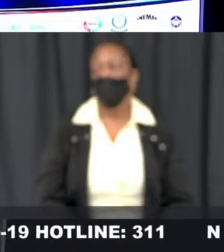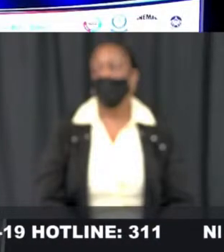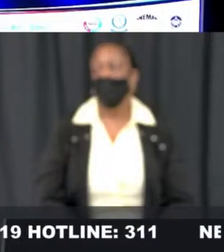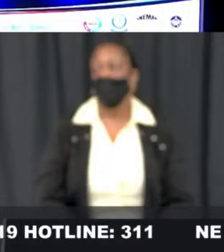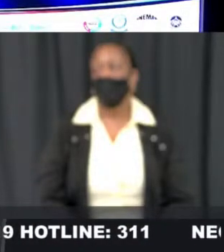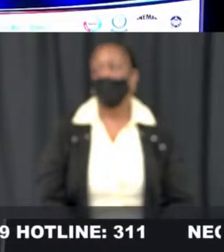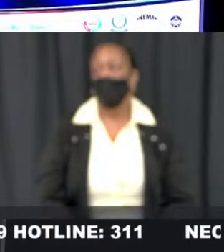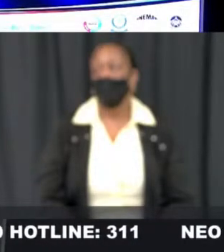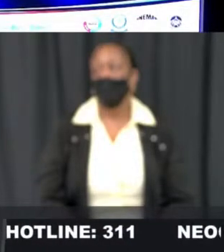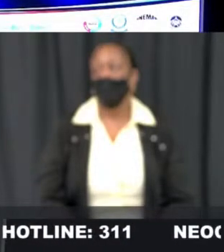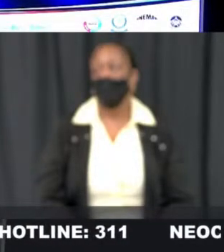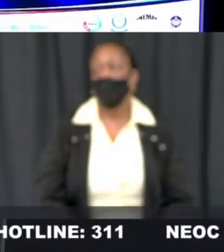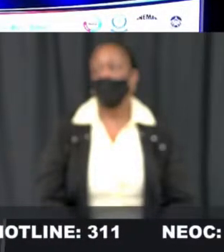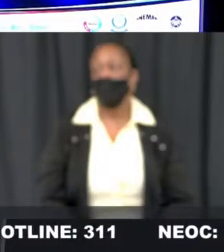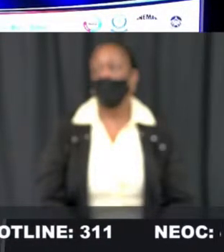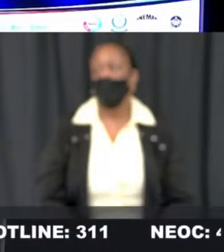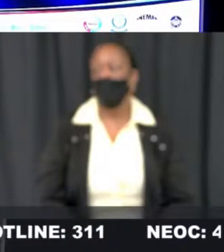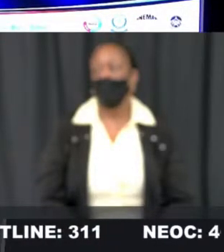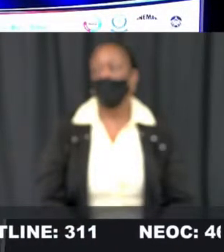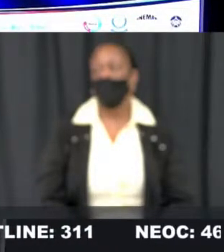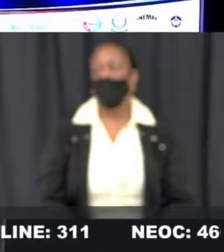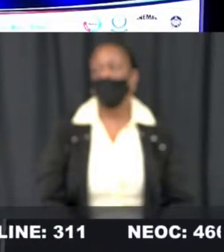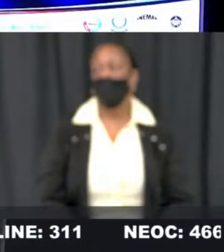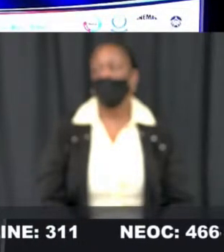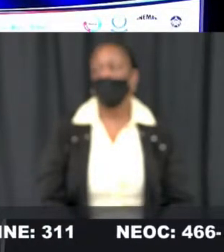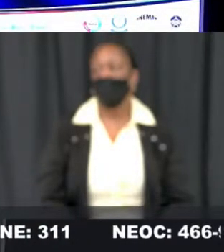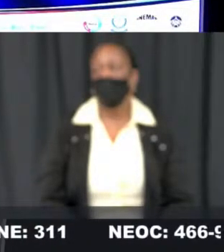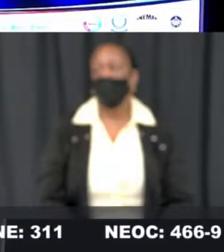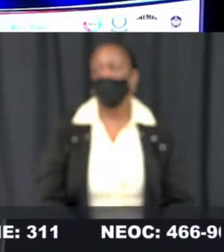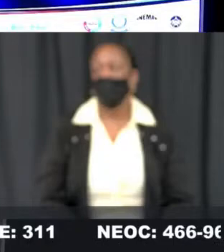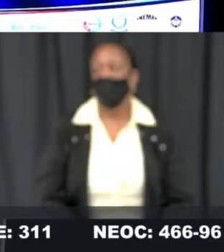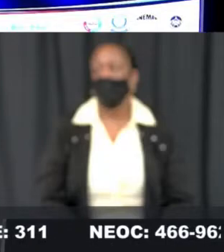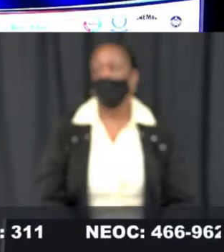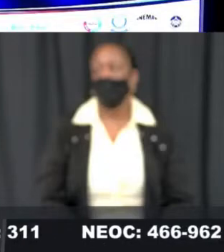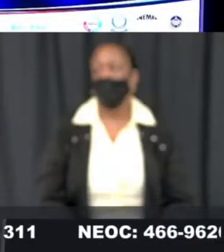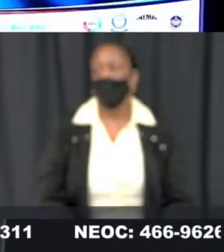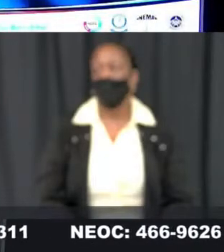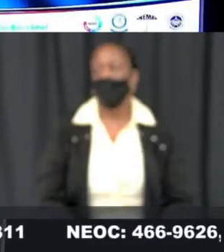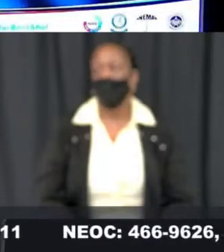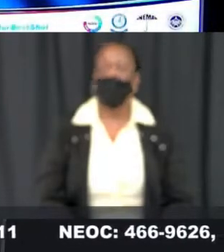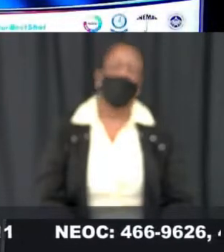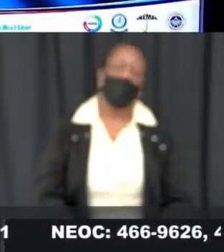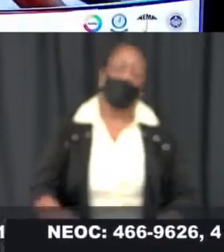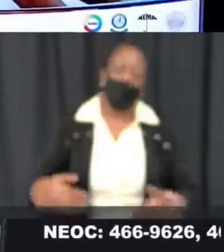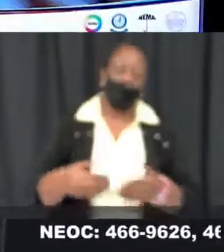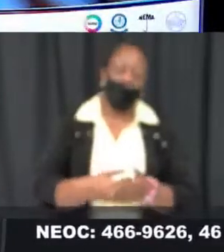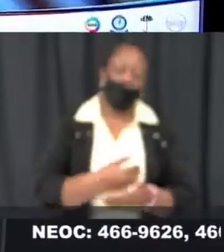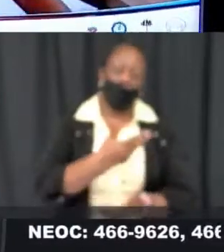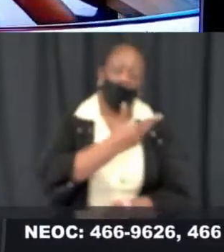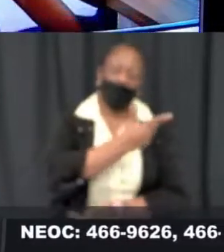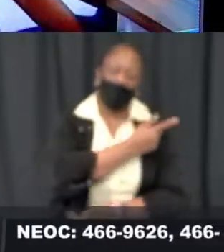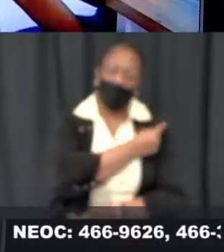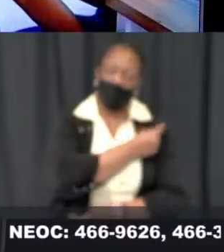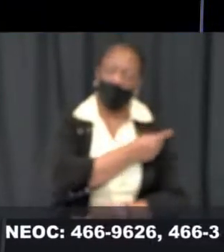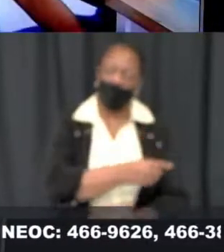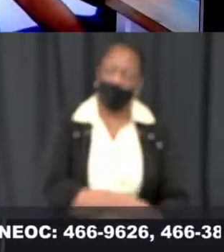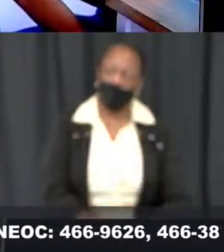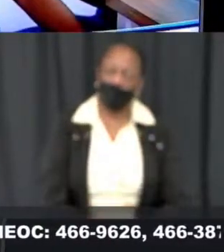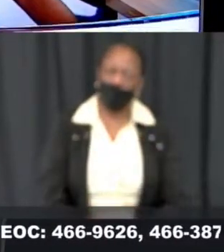in relation to the new vaccine that the Ministry of Health is looking to procure, what is the